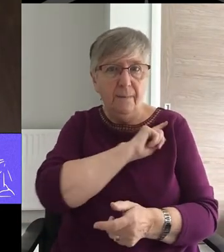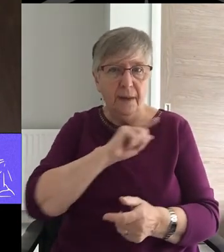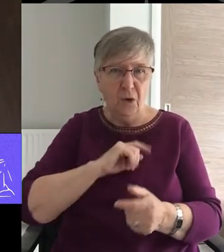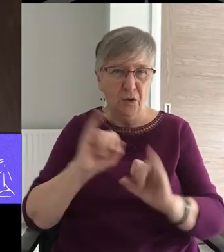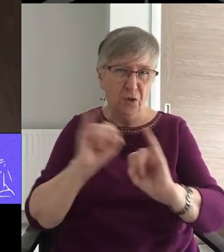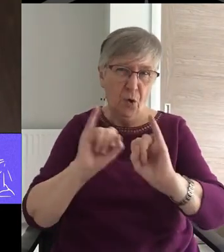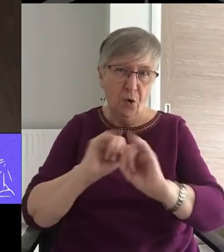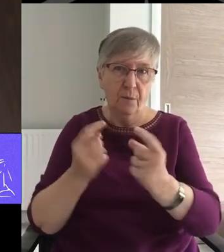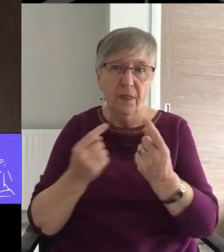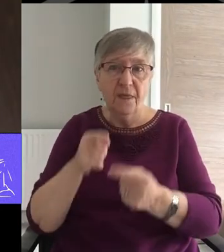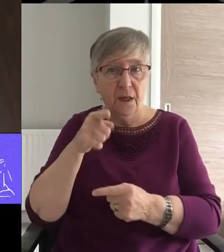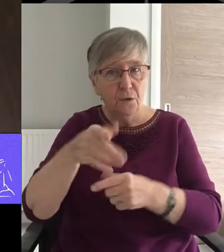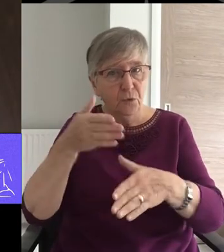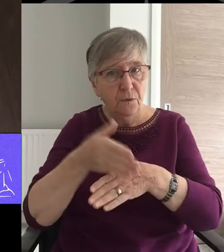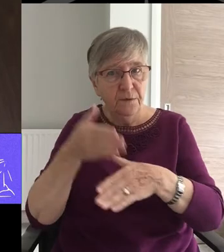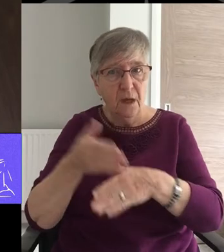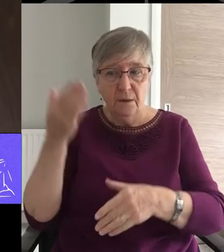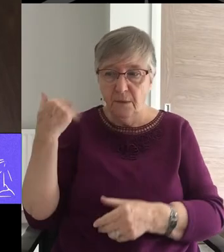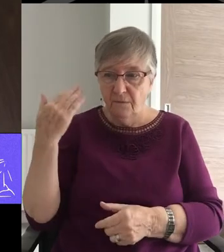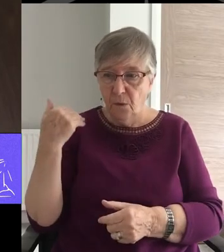they have done.